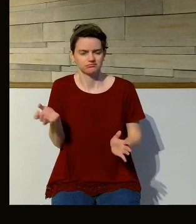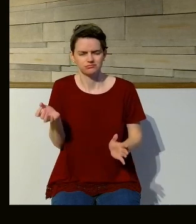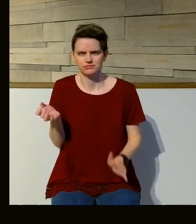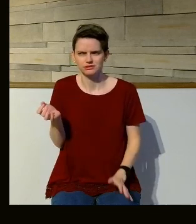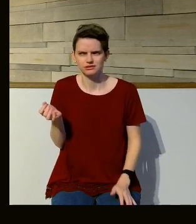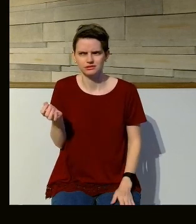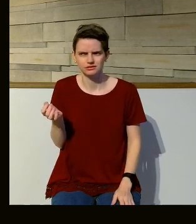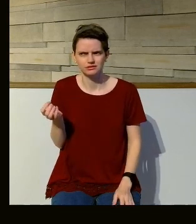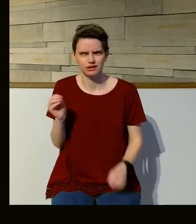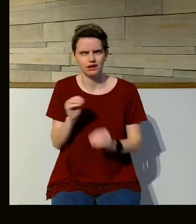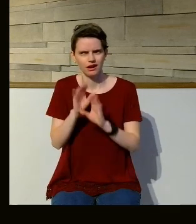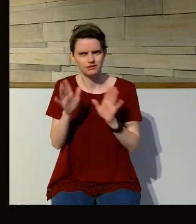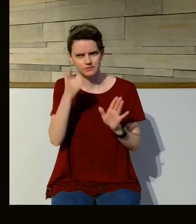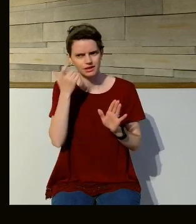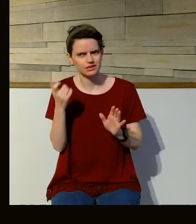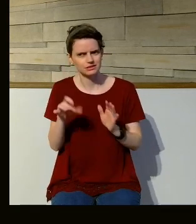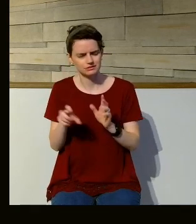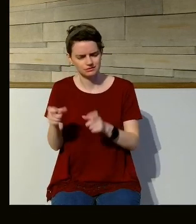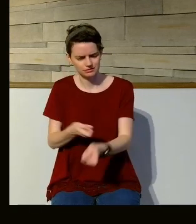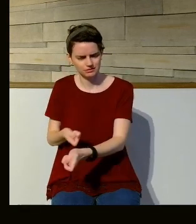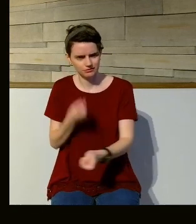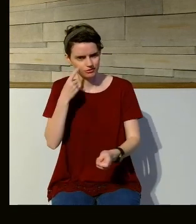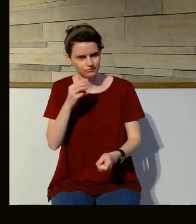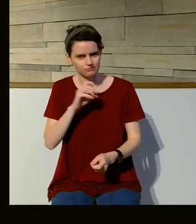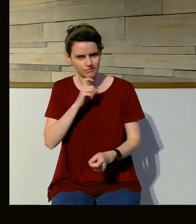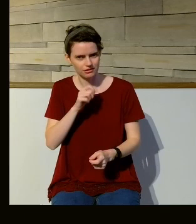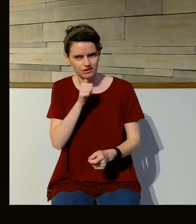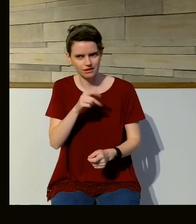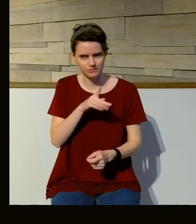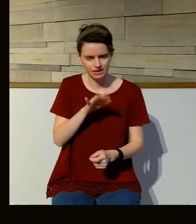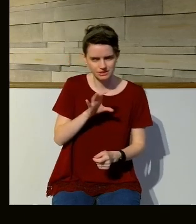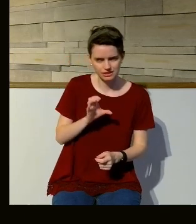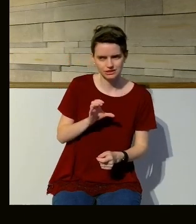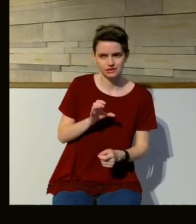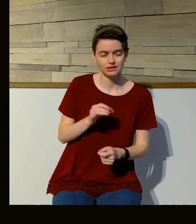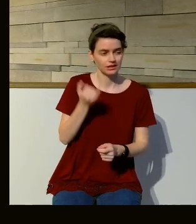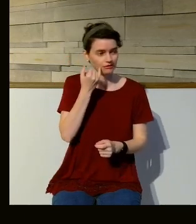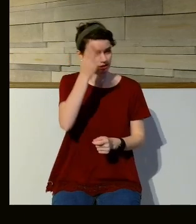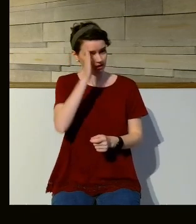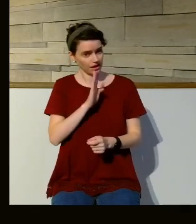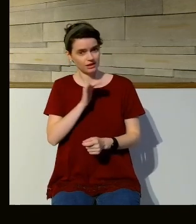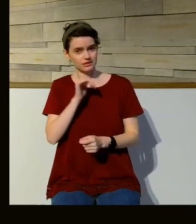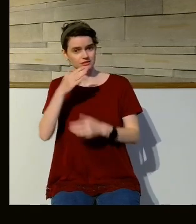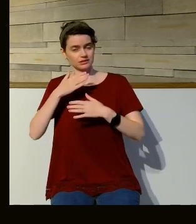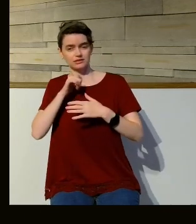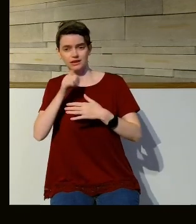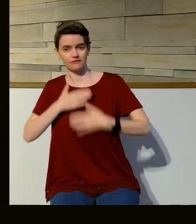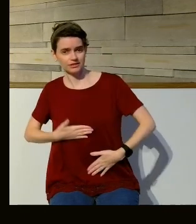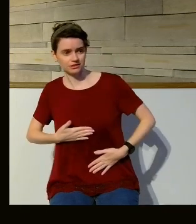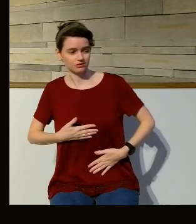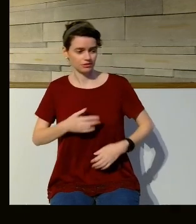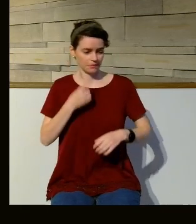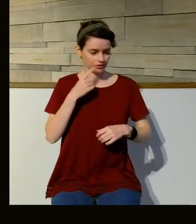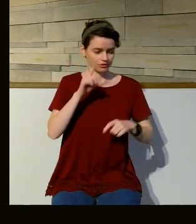And you say, well, of course it didn't because it's a metal detector, not a plastic detector. In the same way, if God exists and is not physical, you cannot use a physical